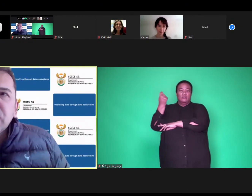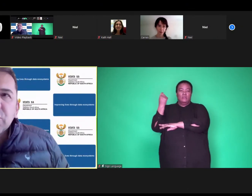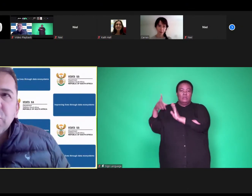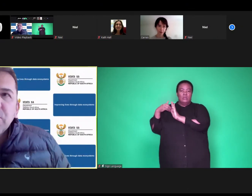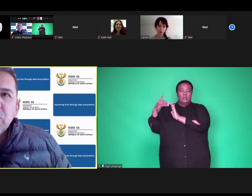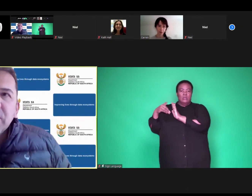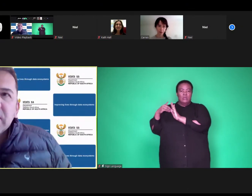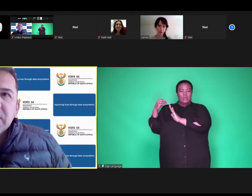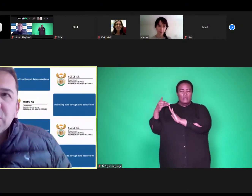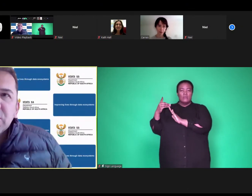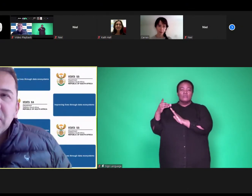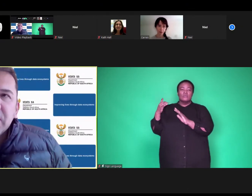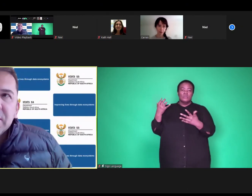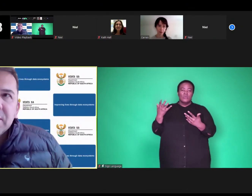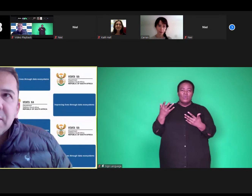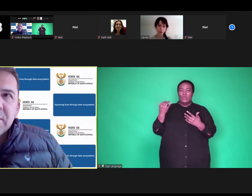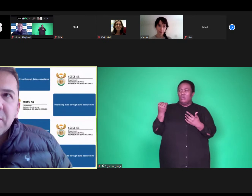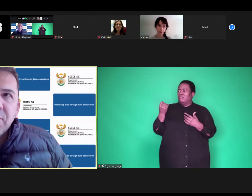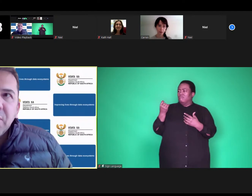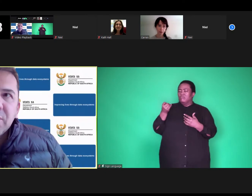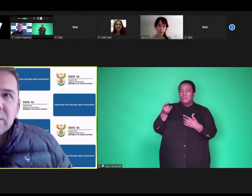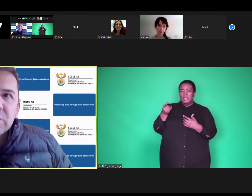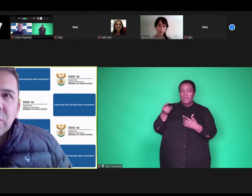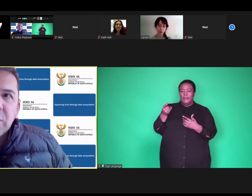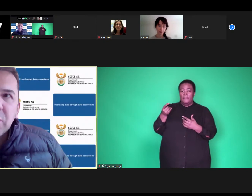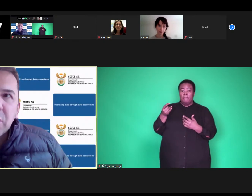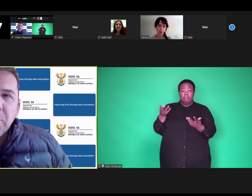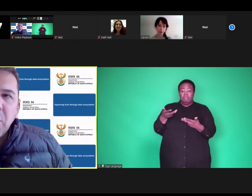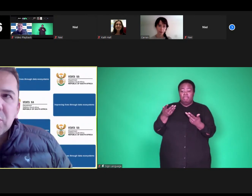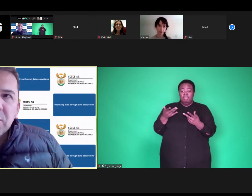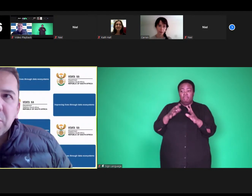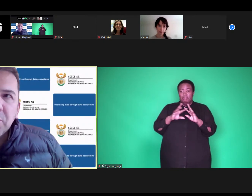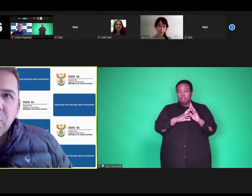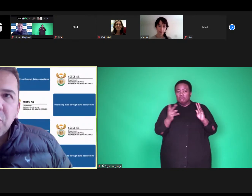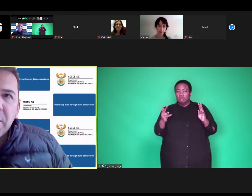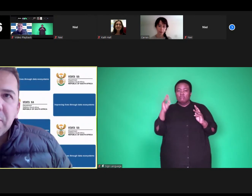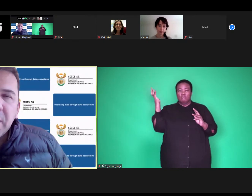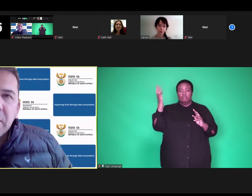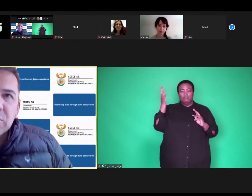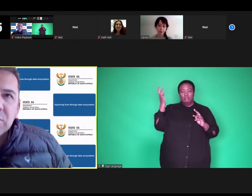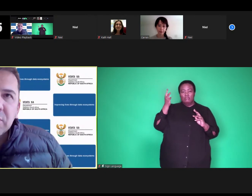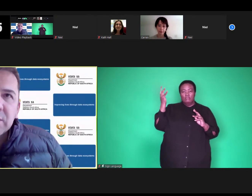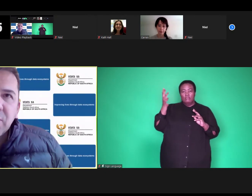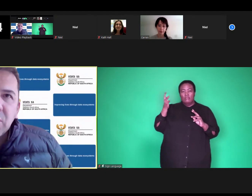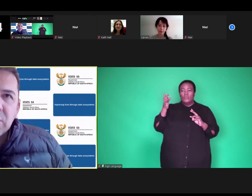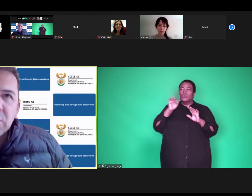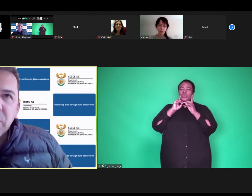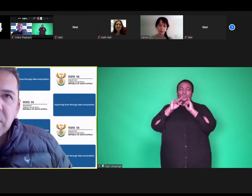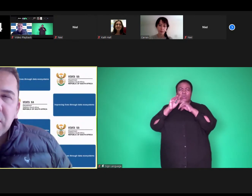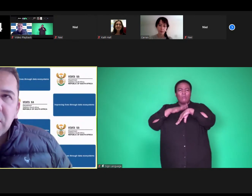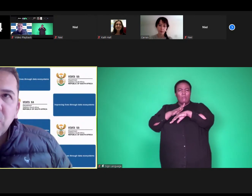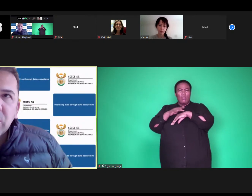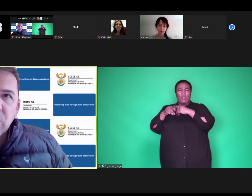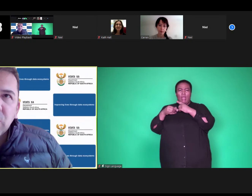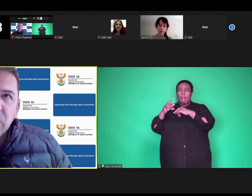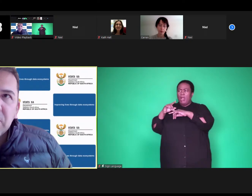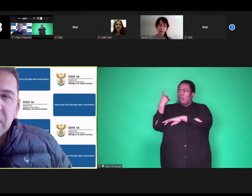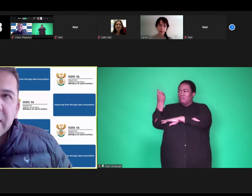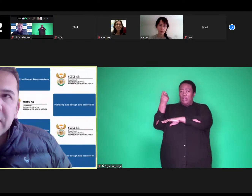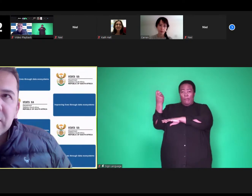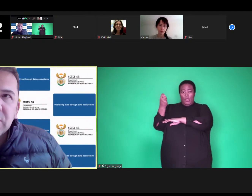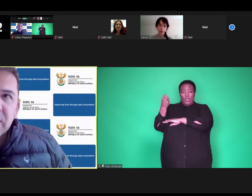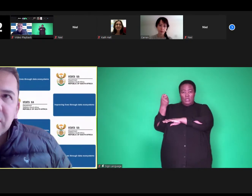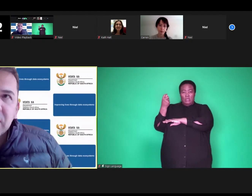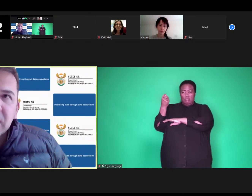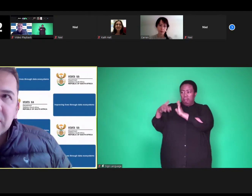slight mention of the term urbanization in various parts of the program up to thus far. So we thought